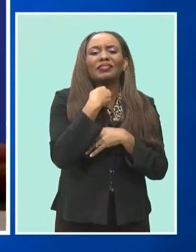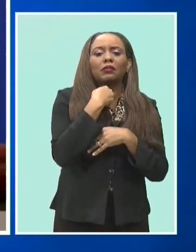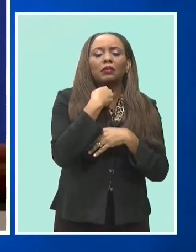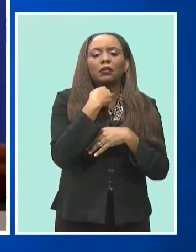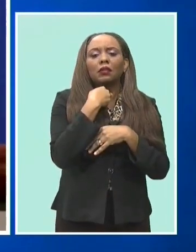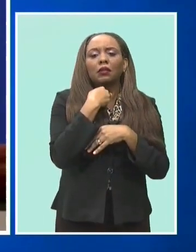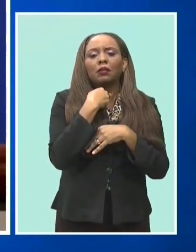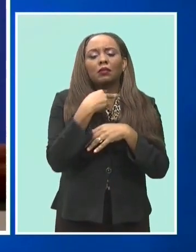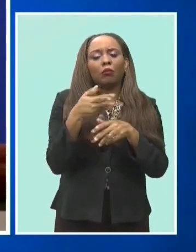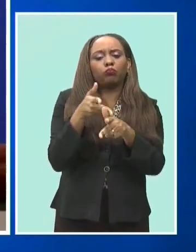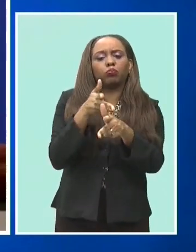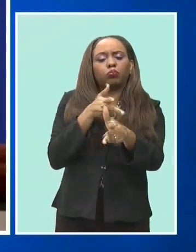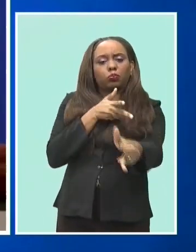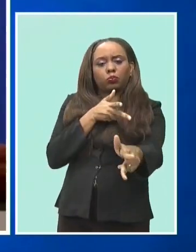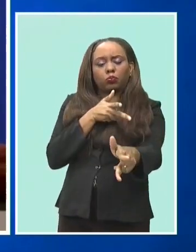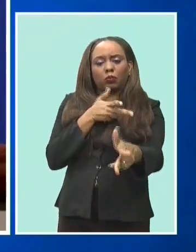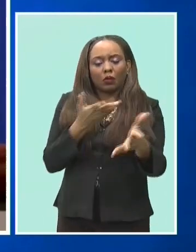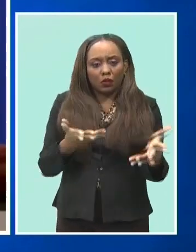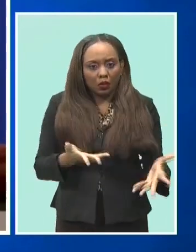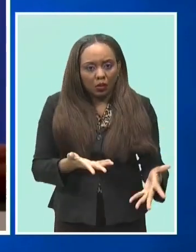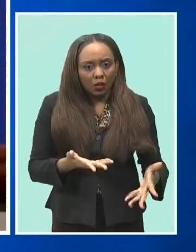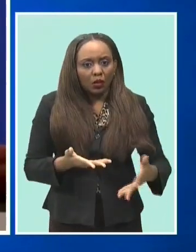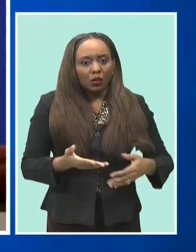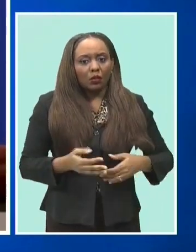creates significant problems